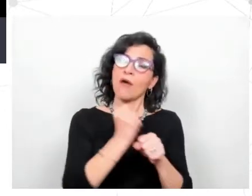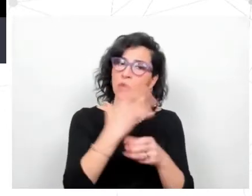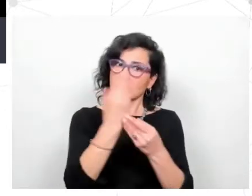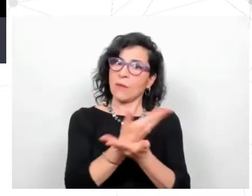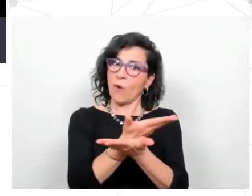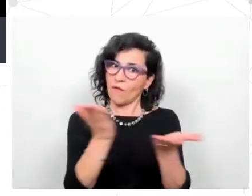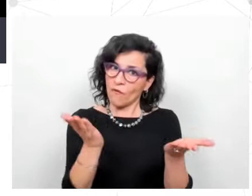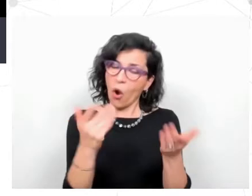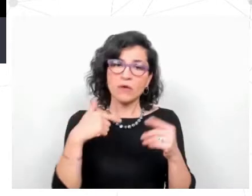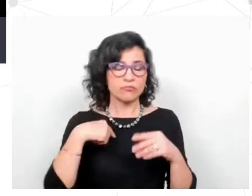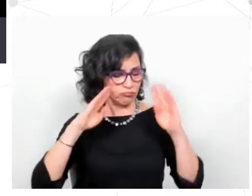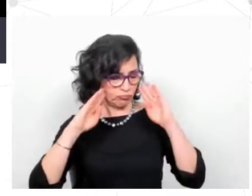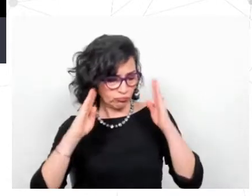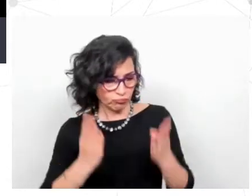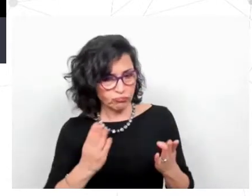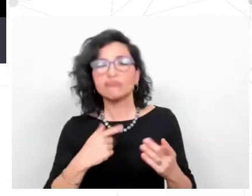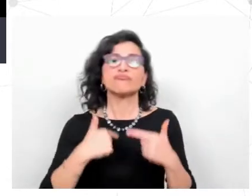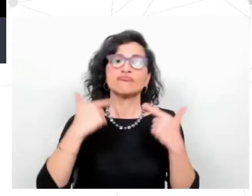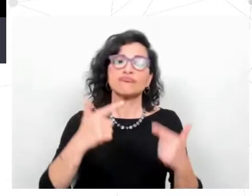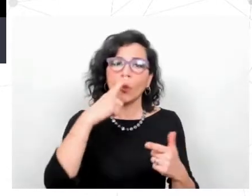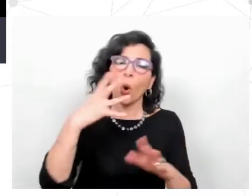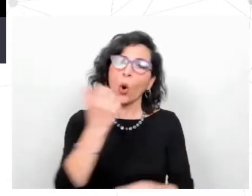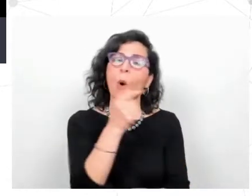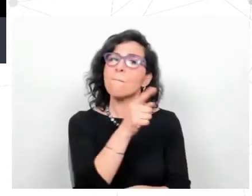and some fun demos along the way as well.